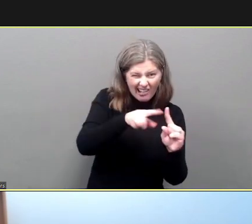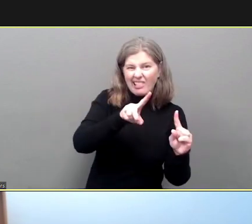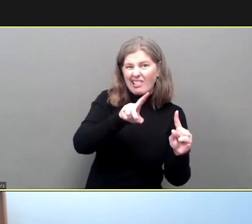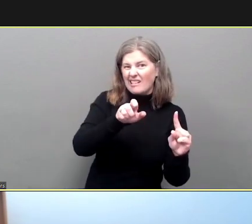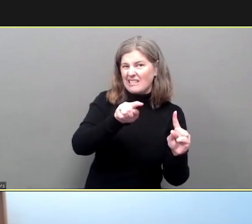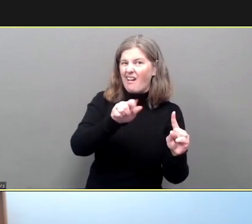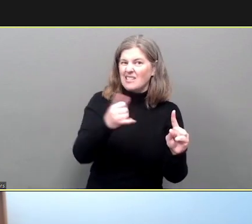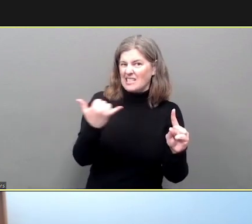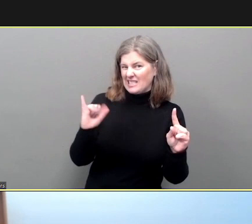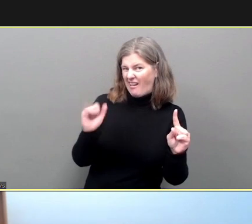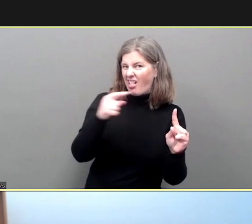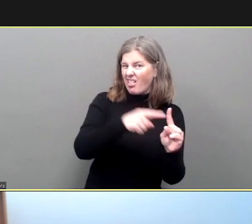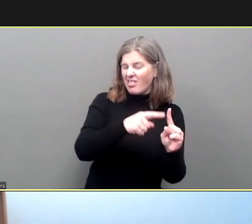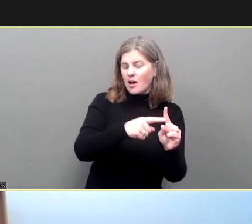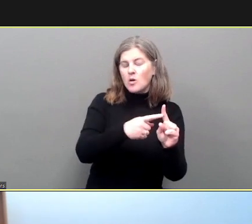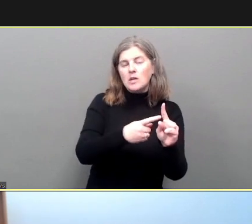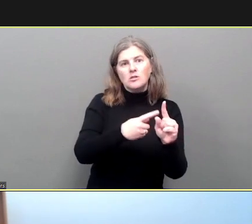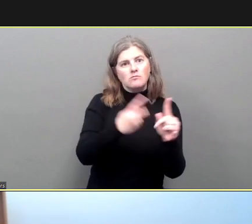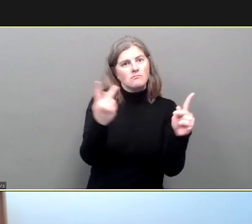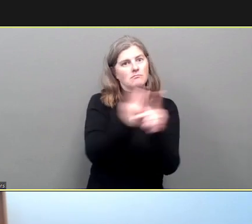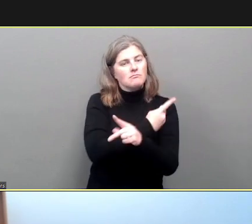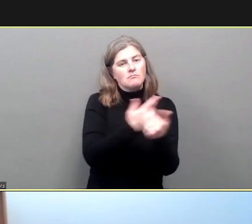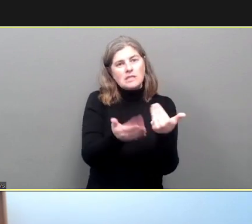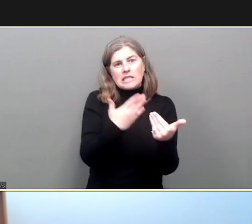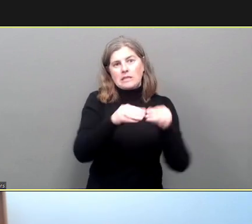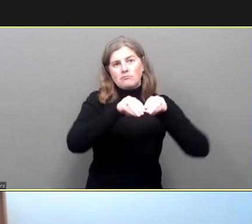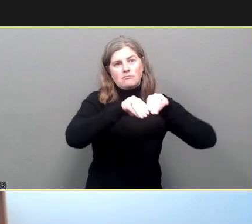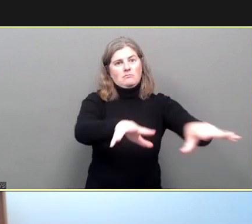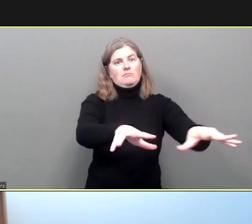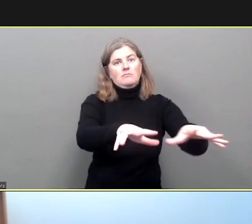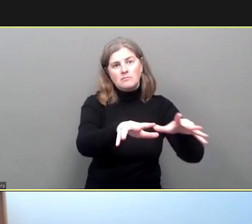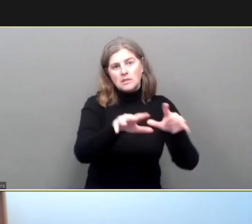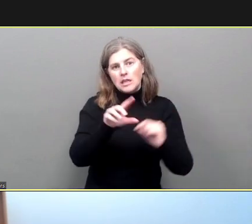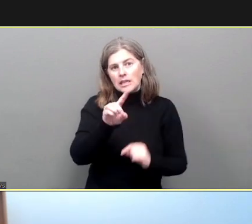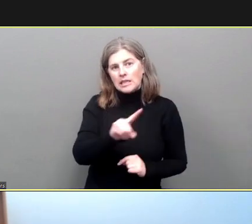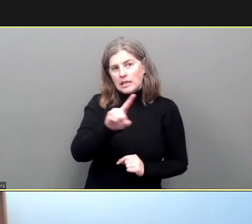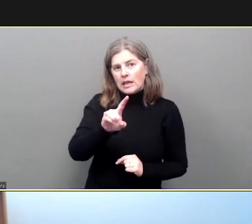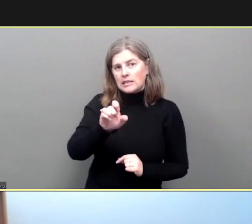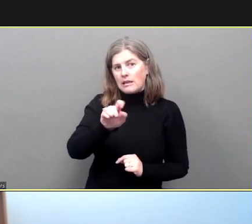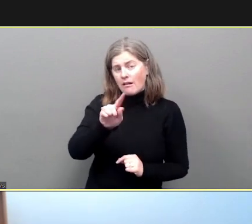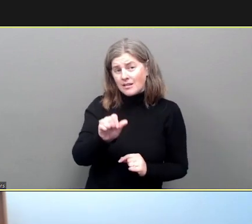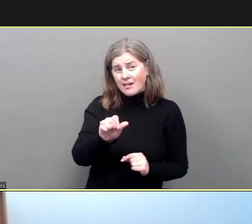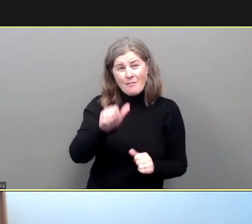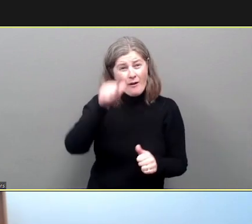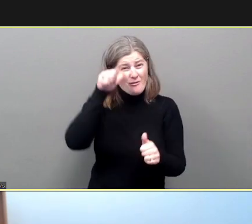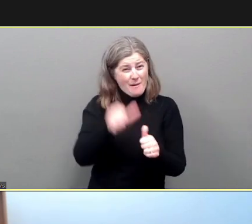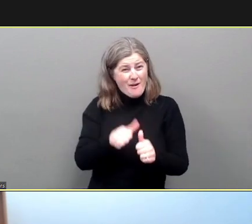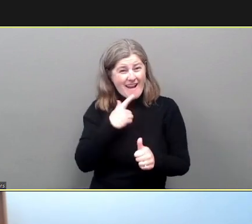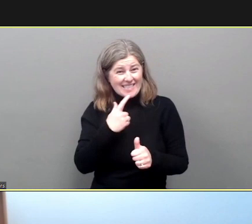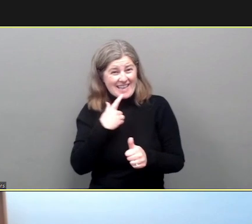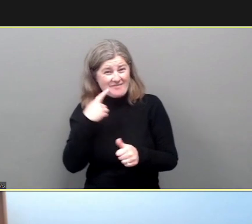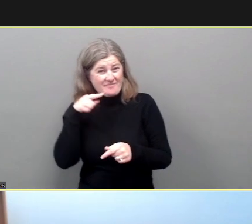be caused by this highly contagious Delta variant. Though, as I mentioned,